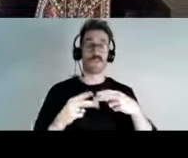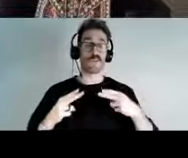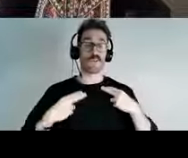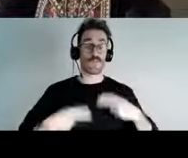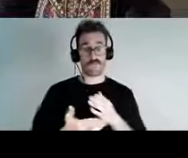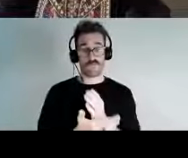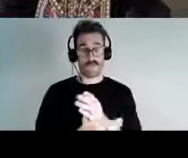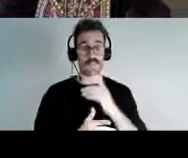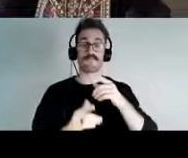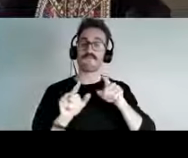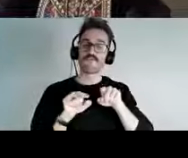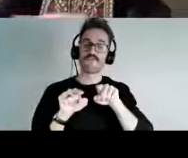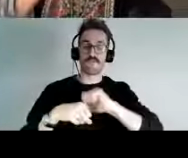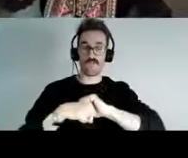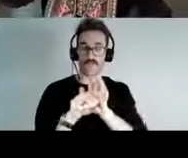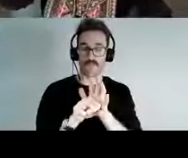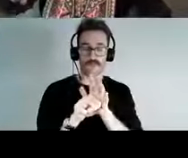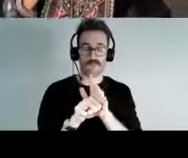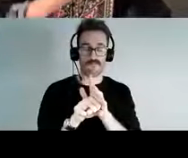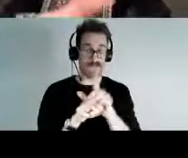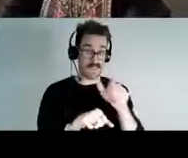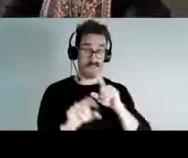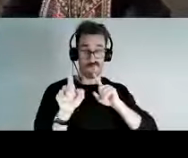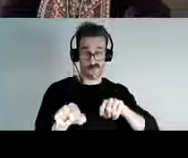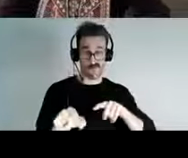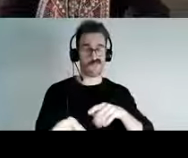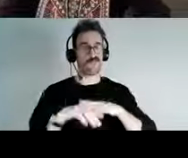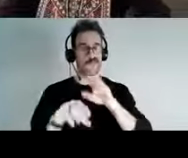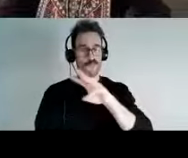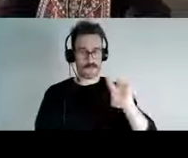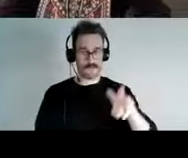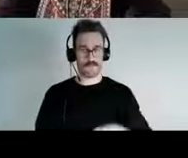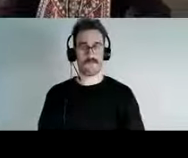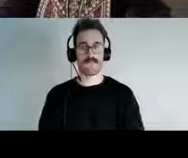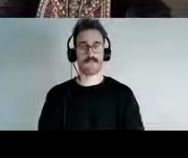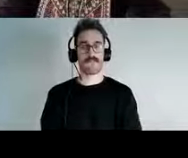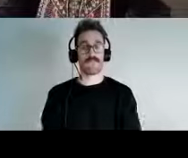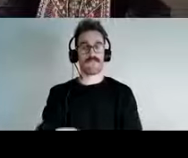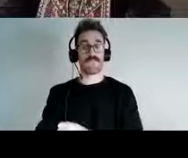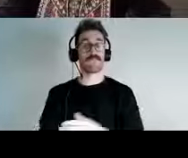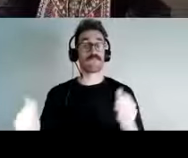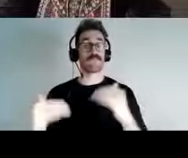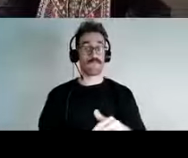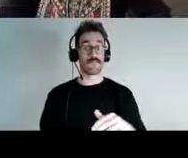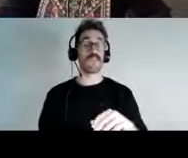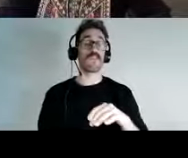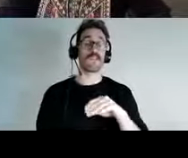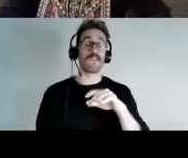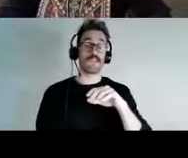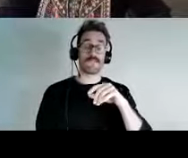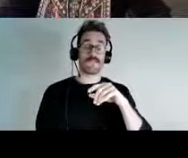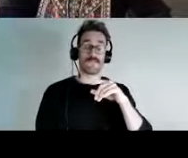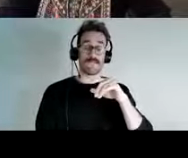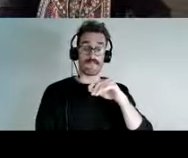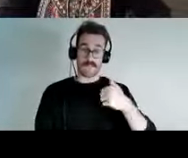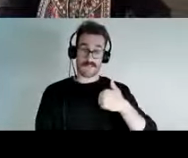our website. Also in May, the Secretary General of the UN wrote an important policy brief on the impact of